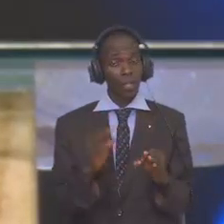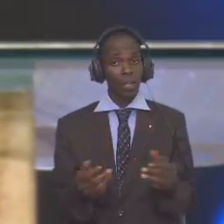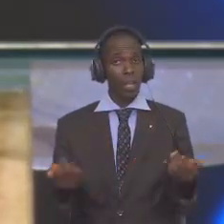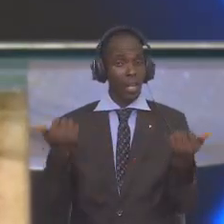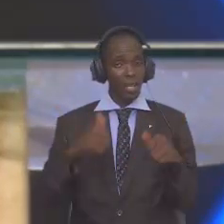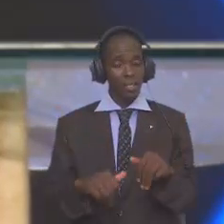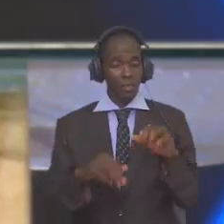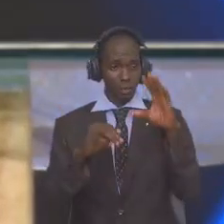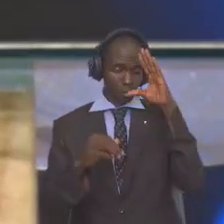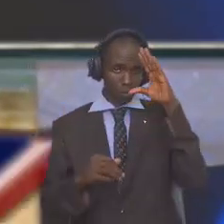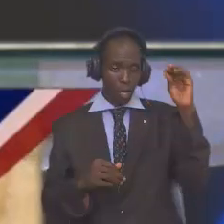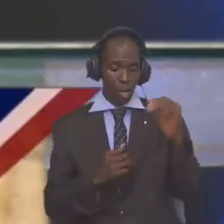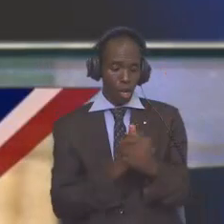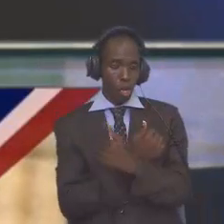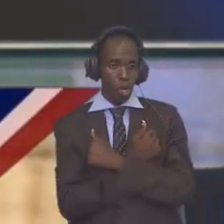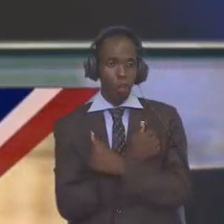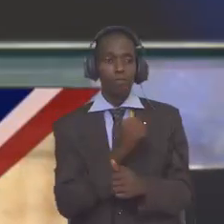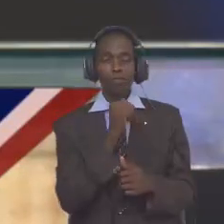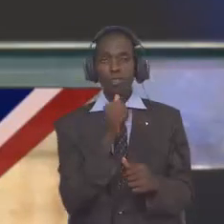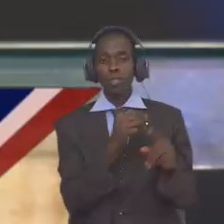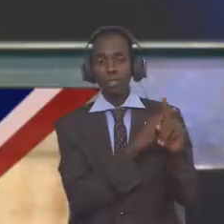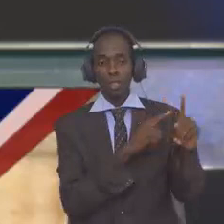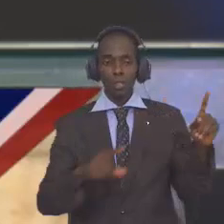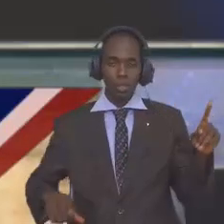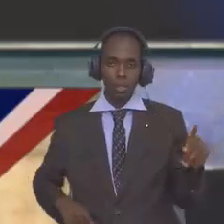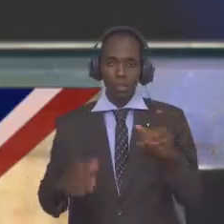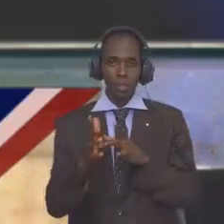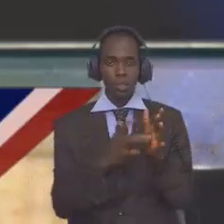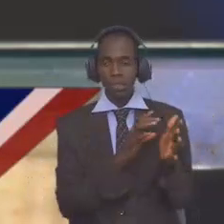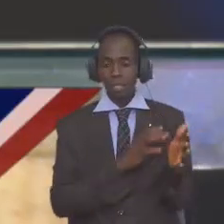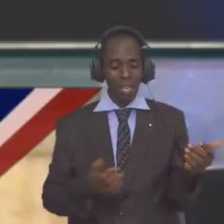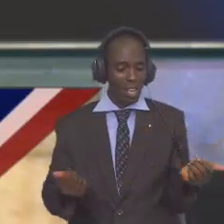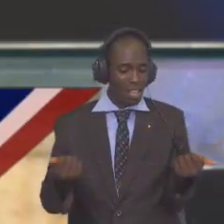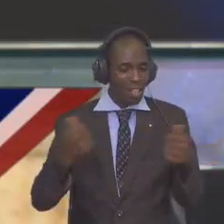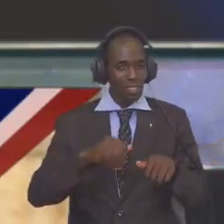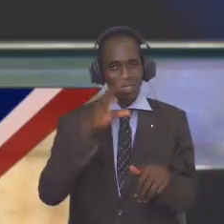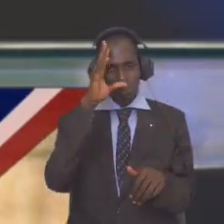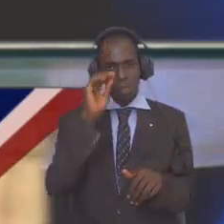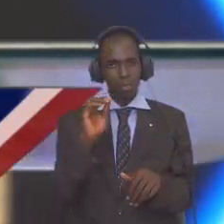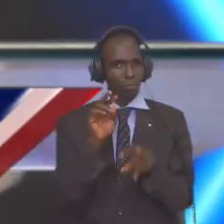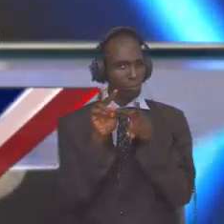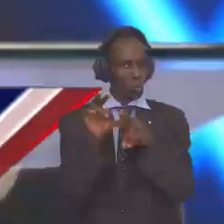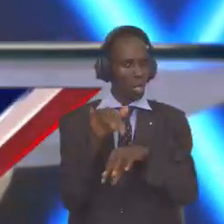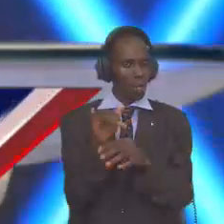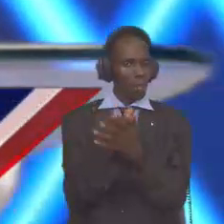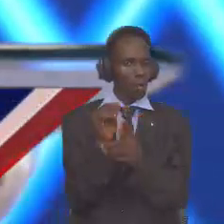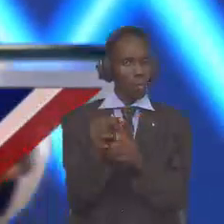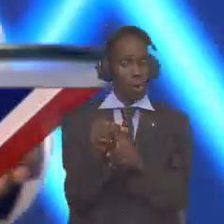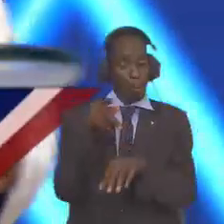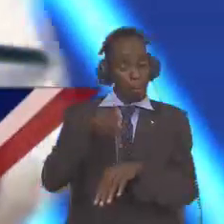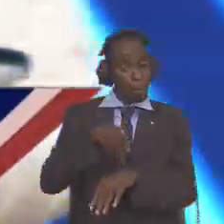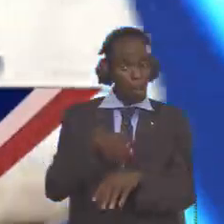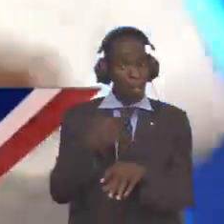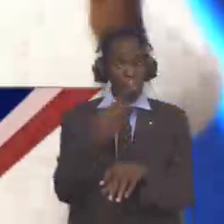love not the Lord Jesus Christ, any man, understand Paul the Apostle. Paul the